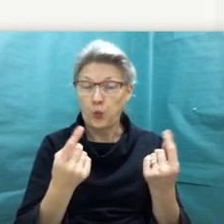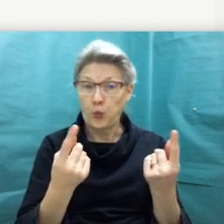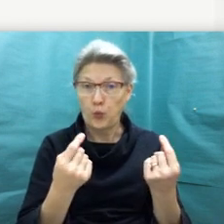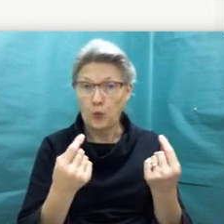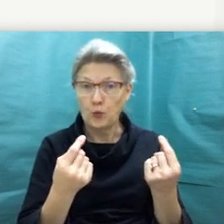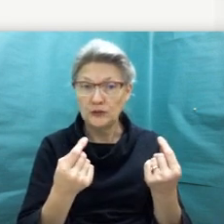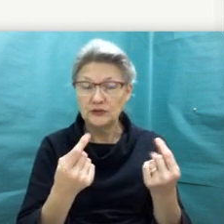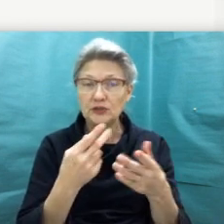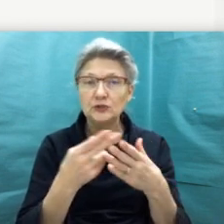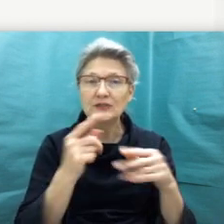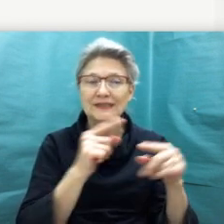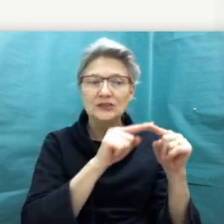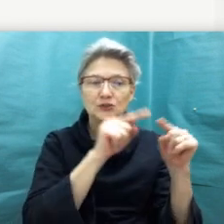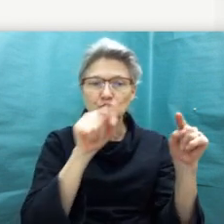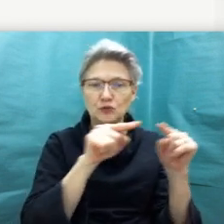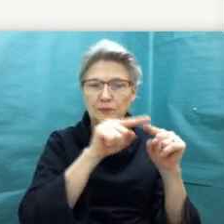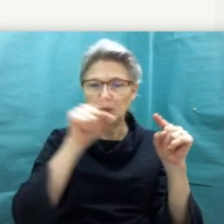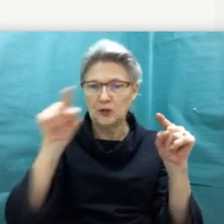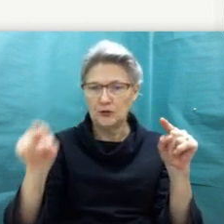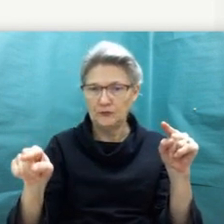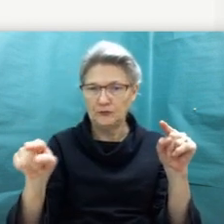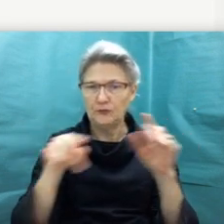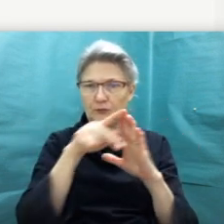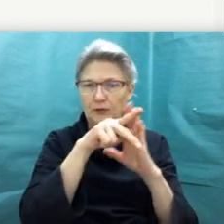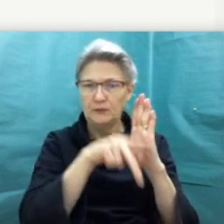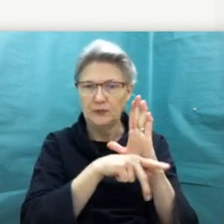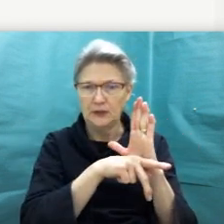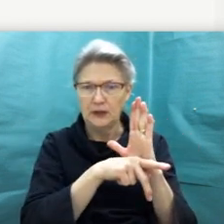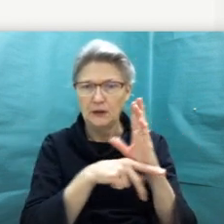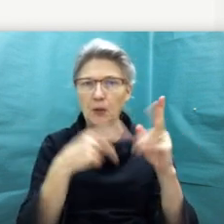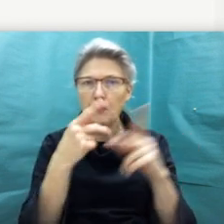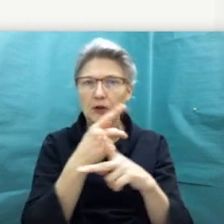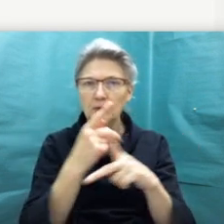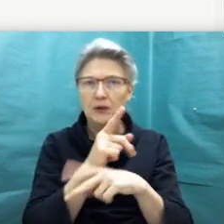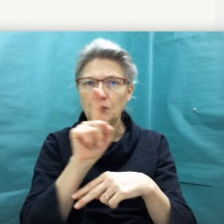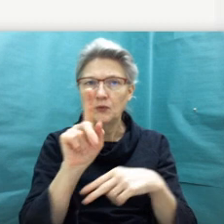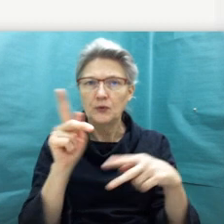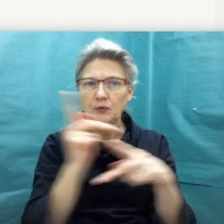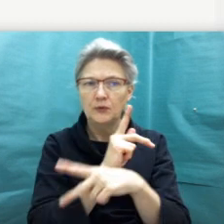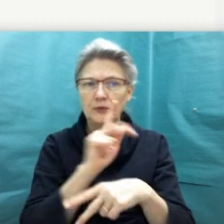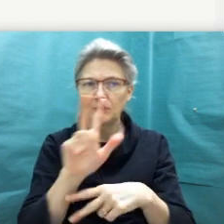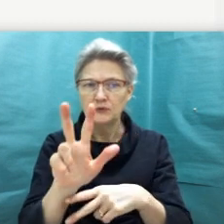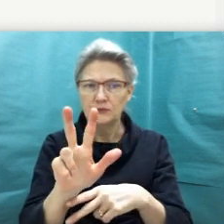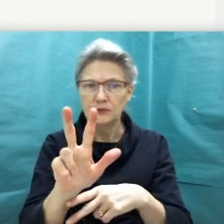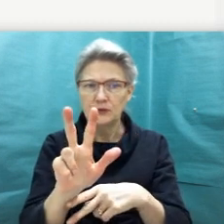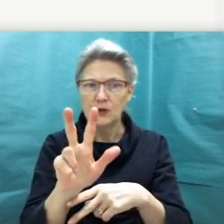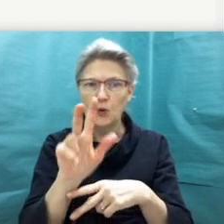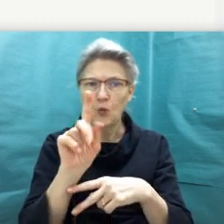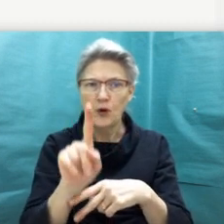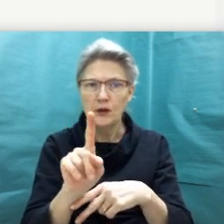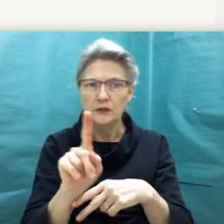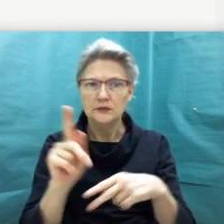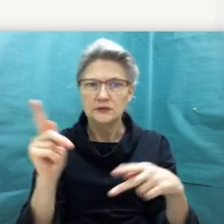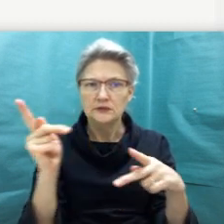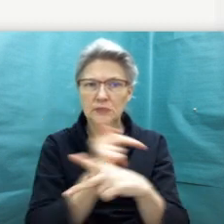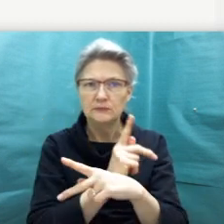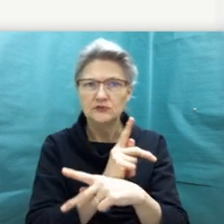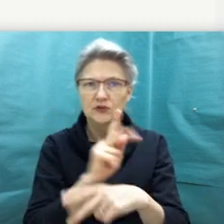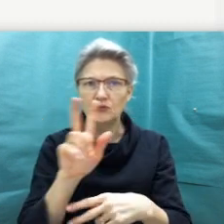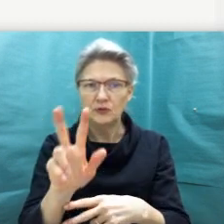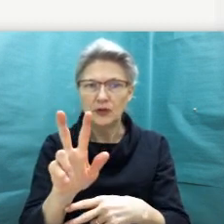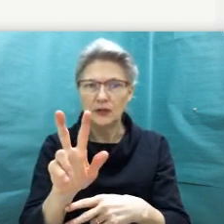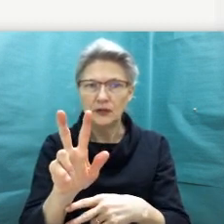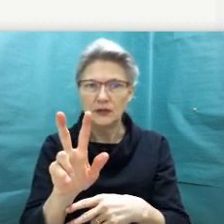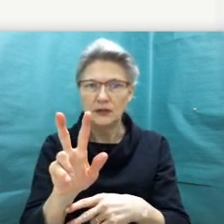the distributive property is I'm going to multiply 1 times 3. Okay, so 1